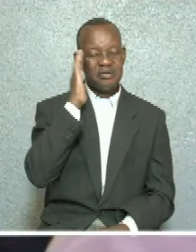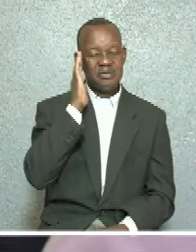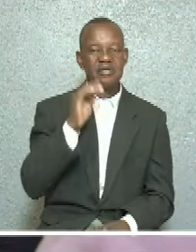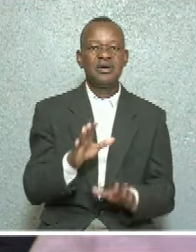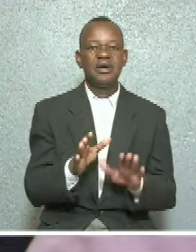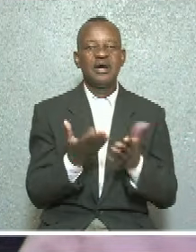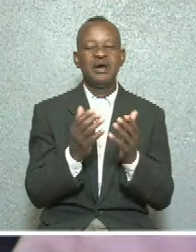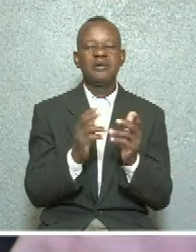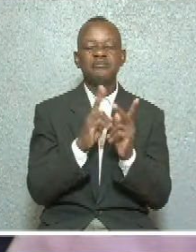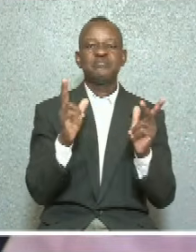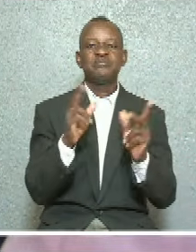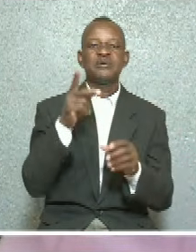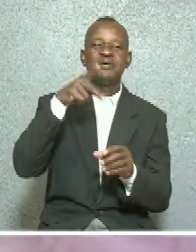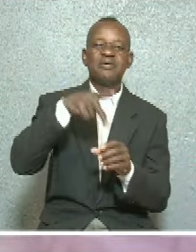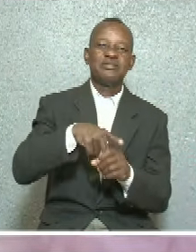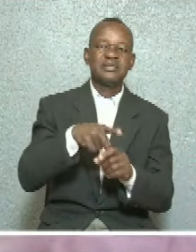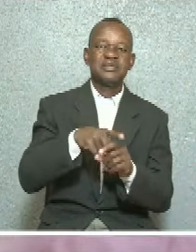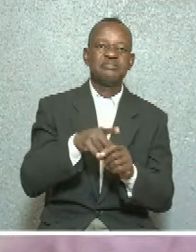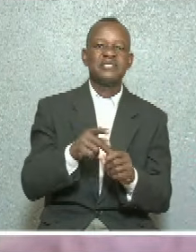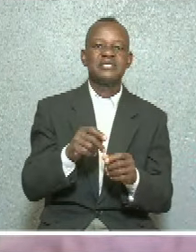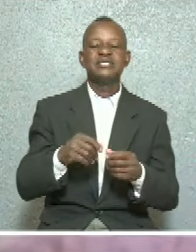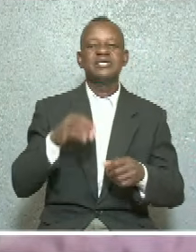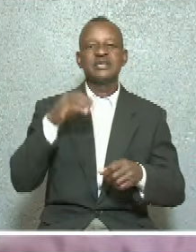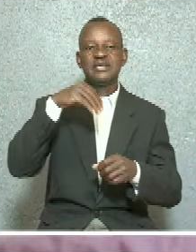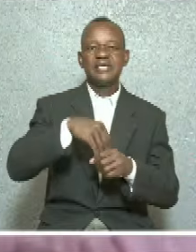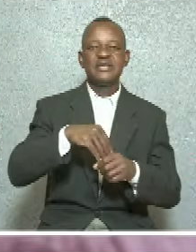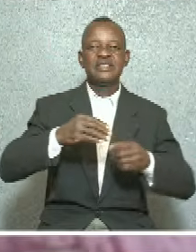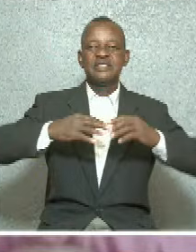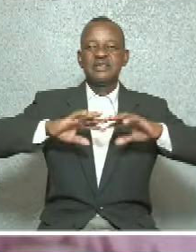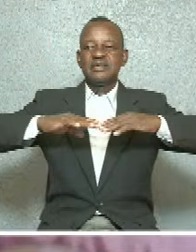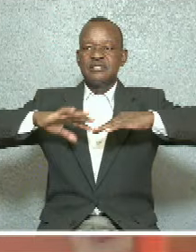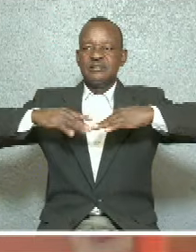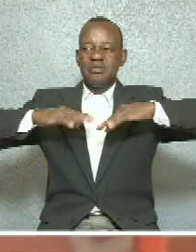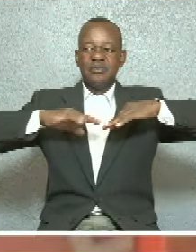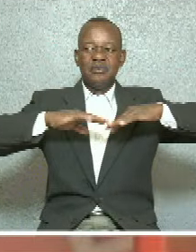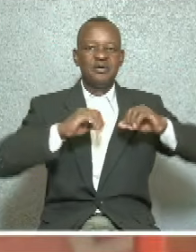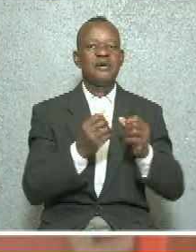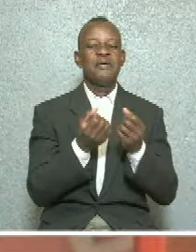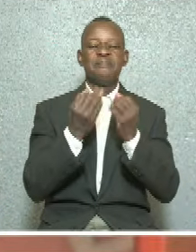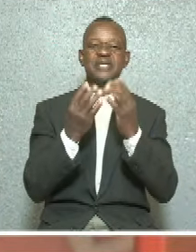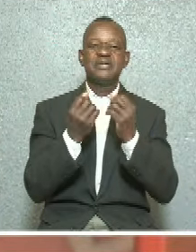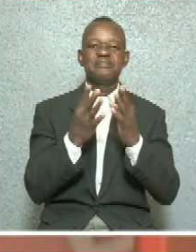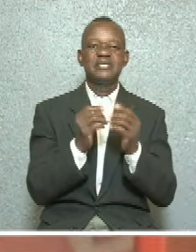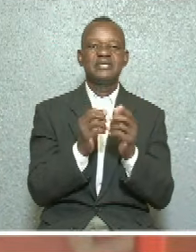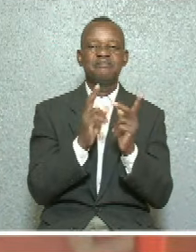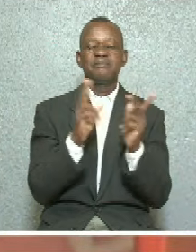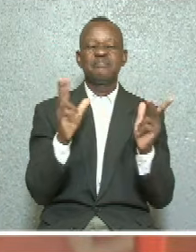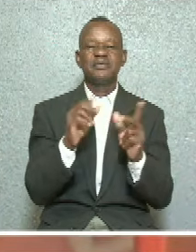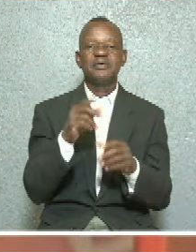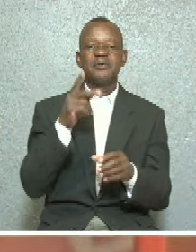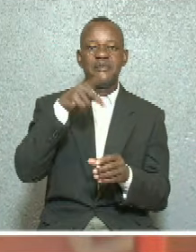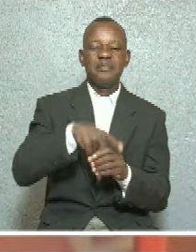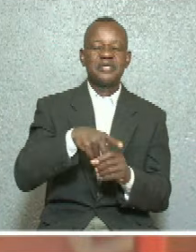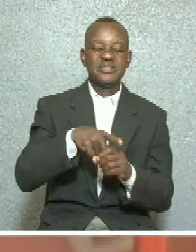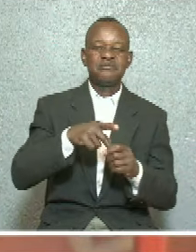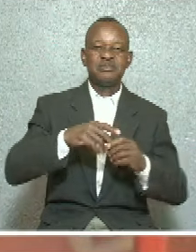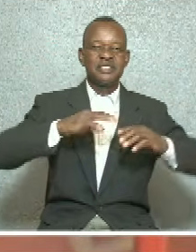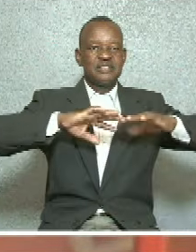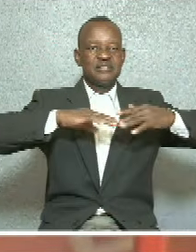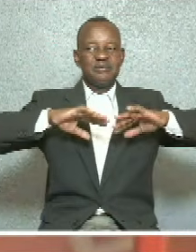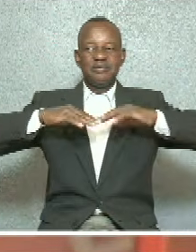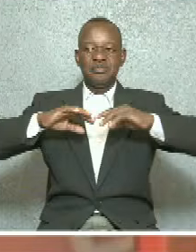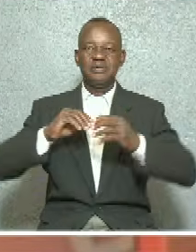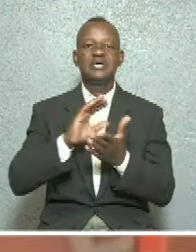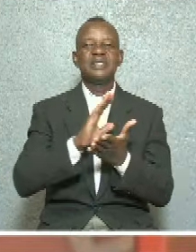the exact numbers, but loads of people participated. And you must remember, it's not just people who went outside the country, there were people who were inside the